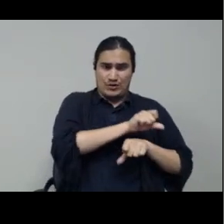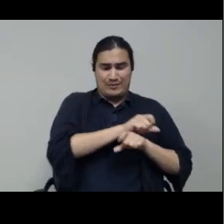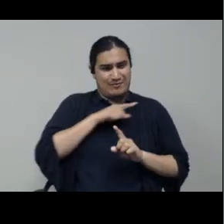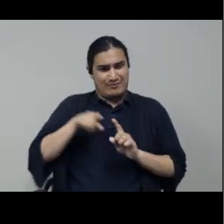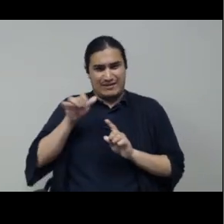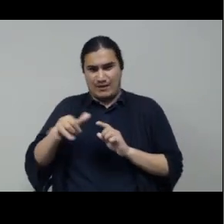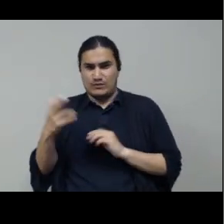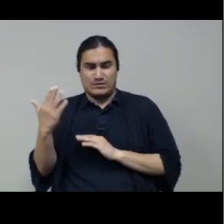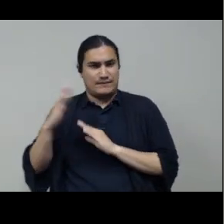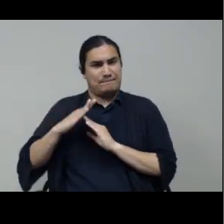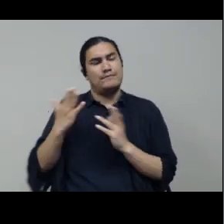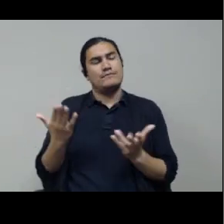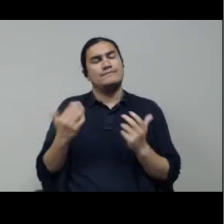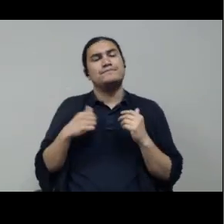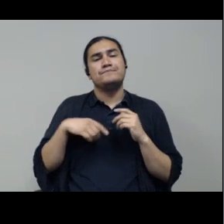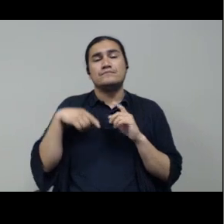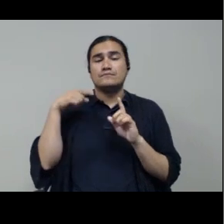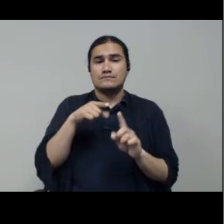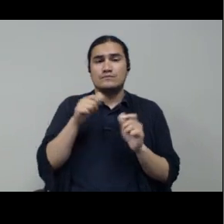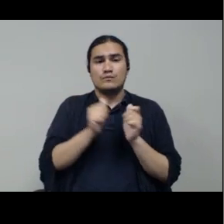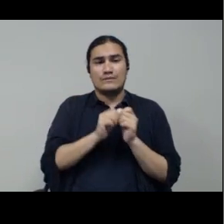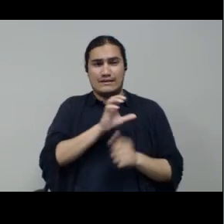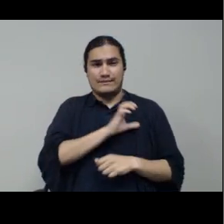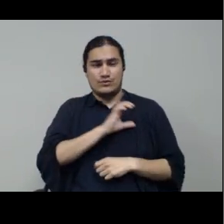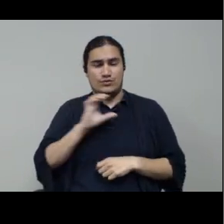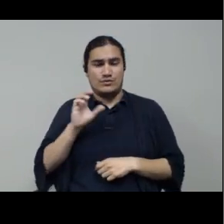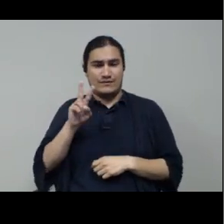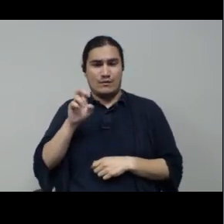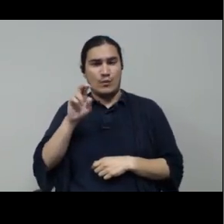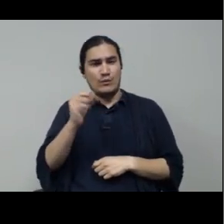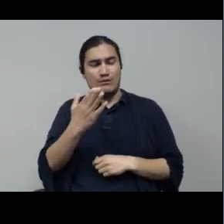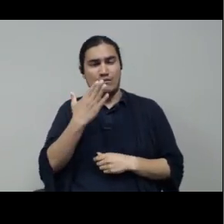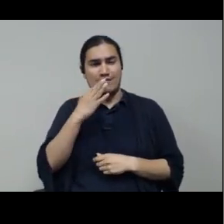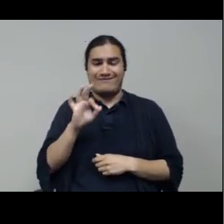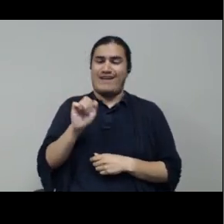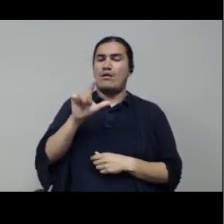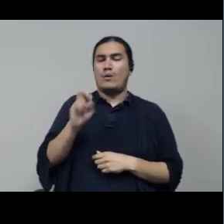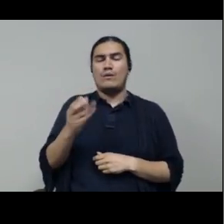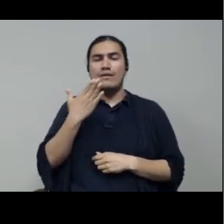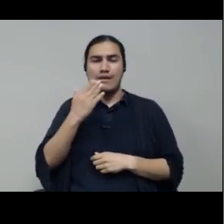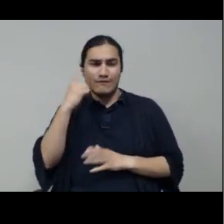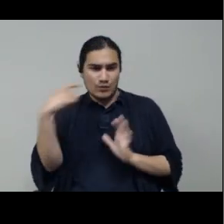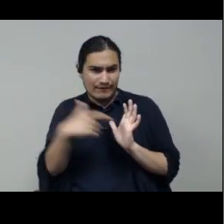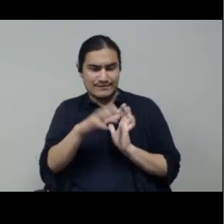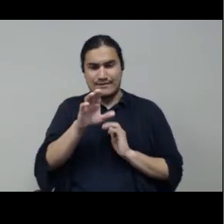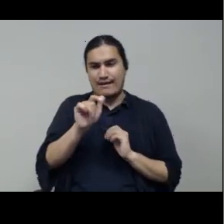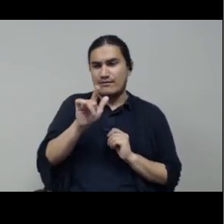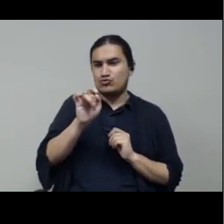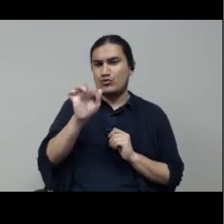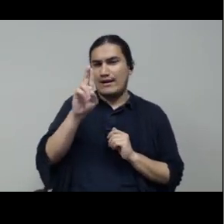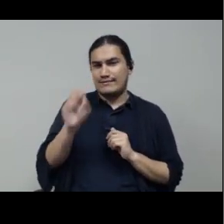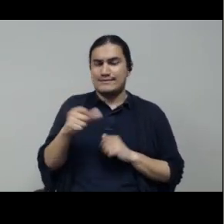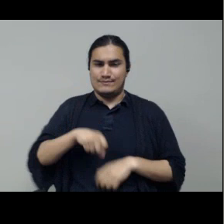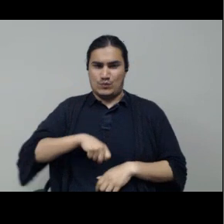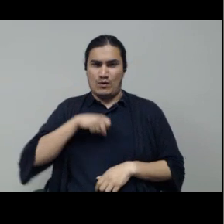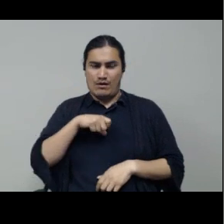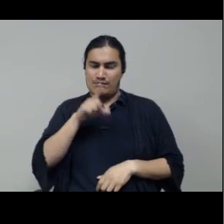In particular, Commissioner Falcone, thank you for recognizing Caltrans Pride. It is a very, very real thing,